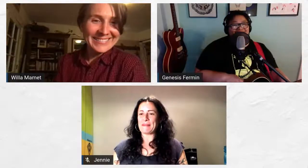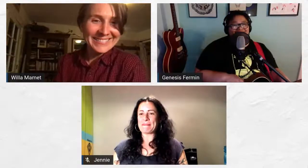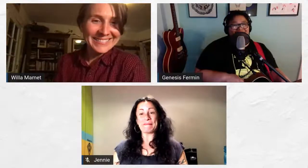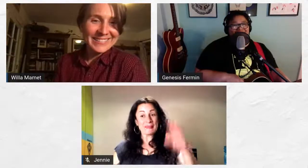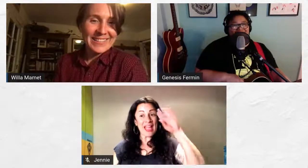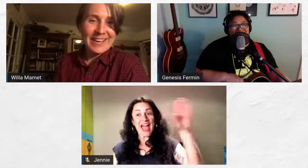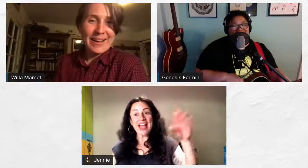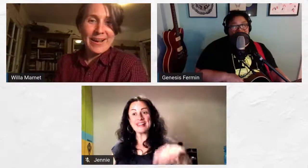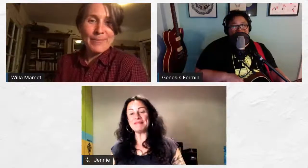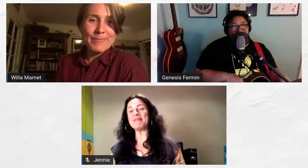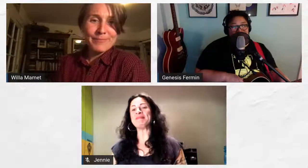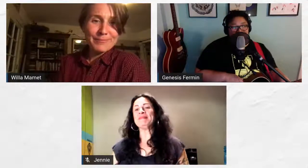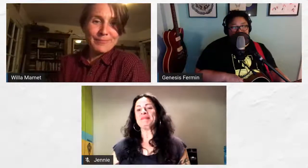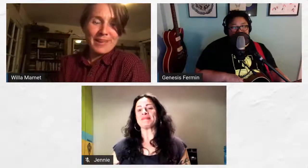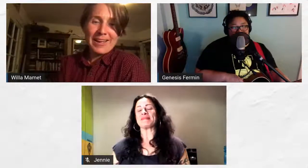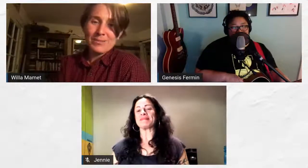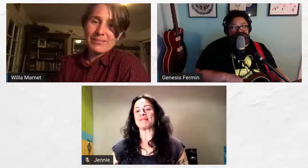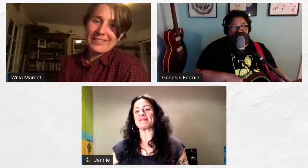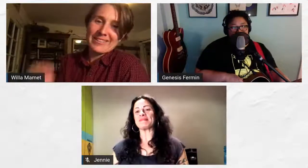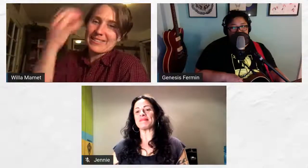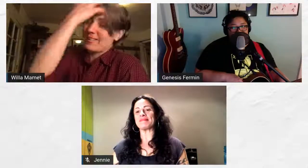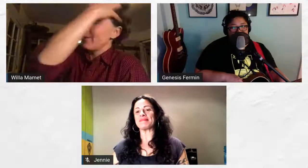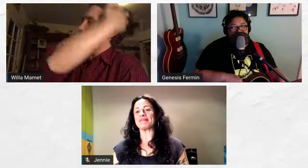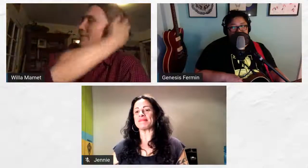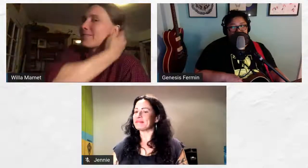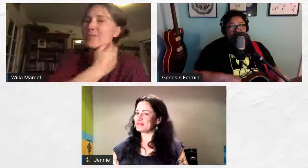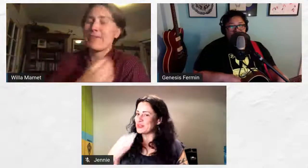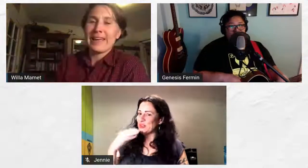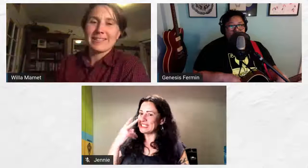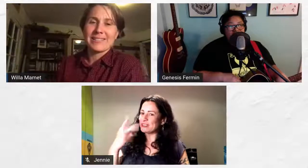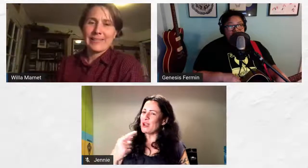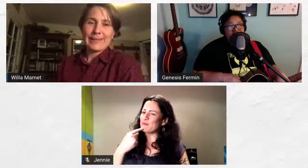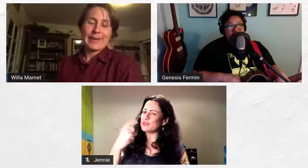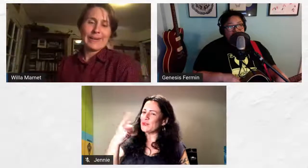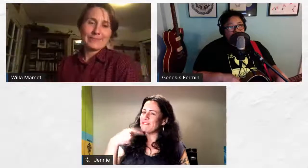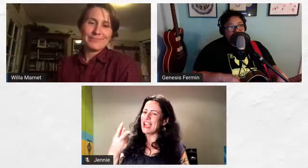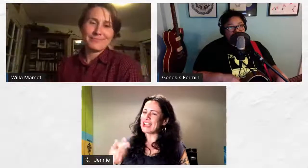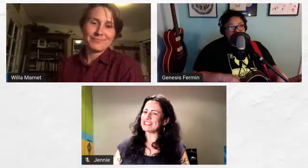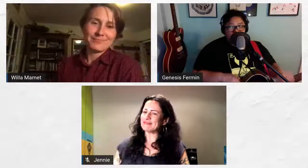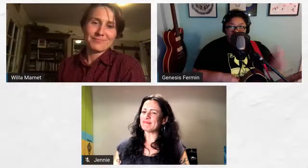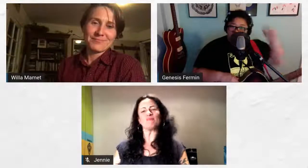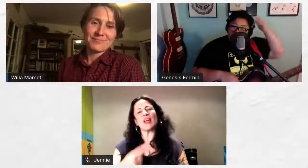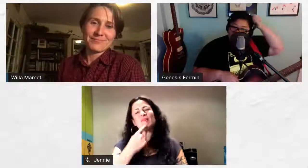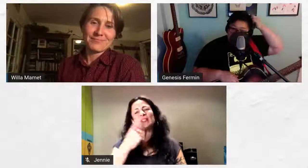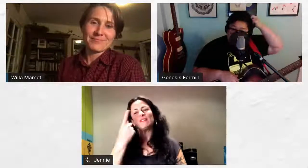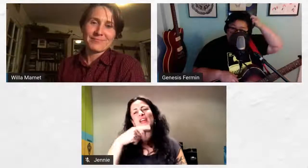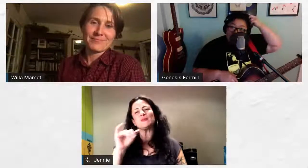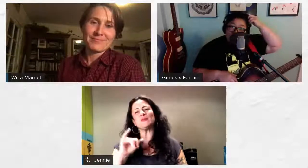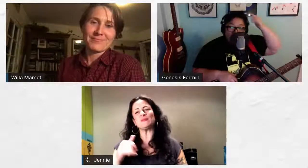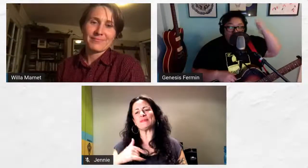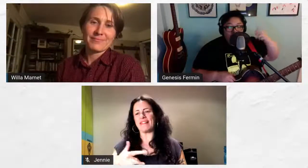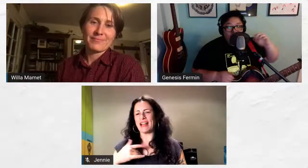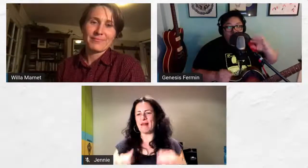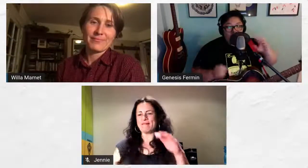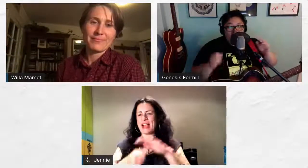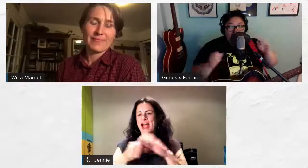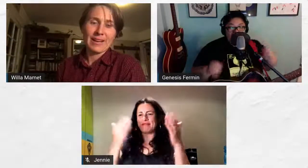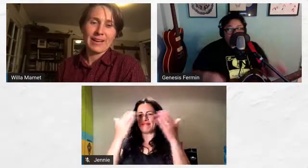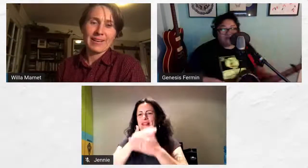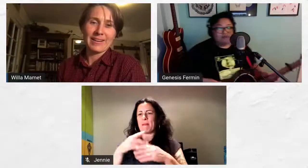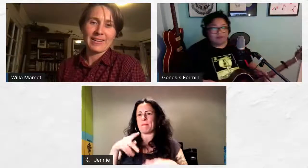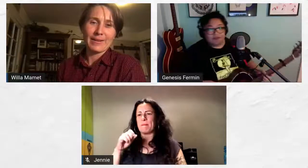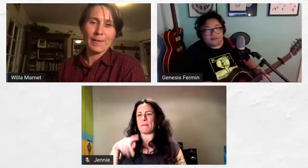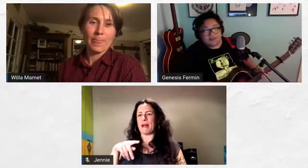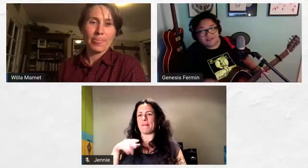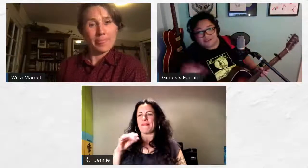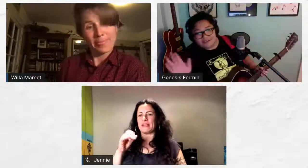Hi. It's good to see you. It's really good to see you. I miss your face. I miss your face too. I feel like I'm hiding behind a pop filter, and